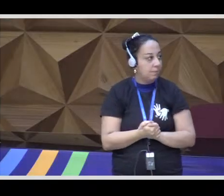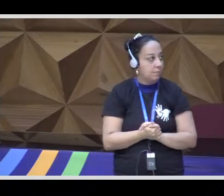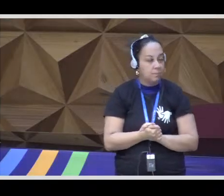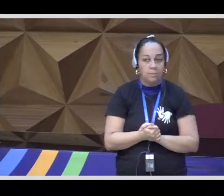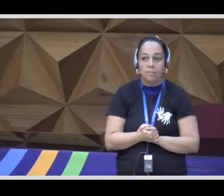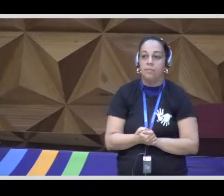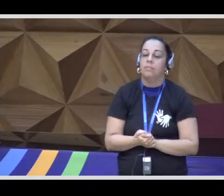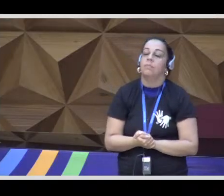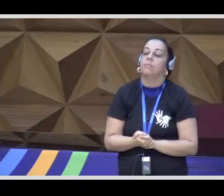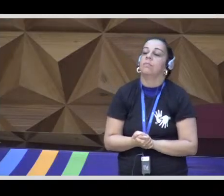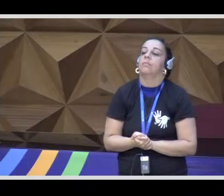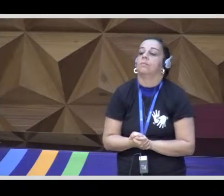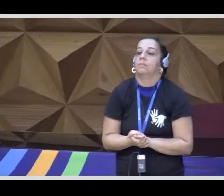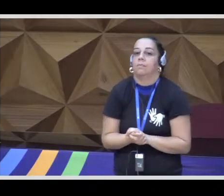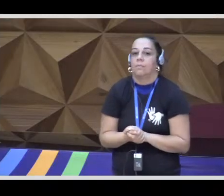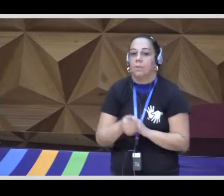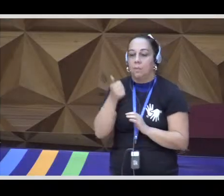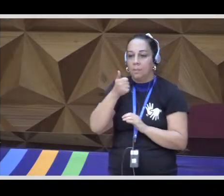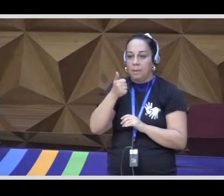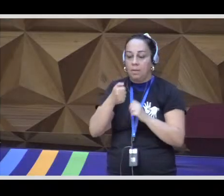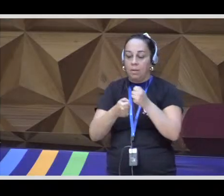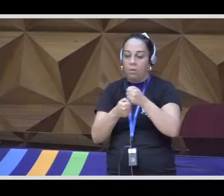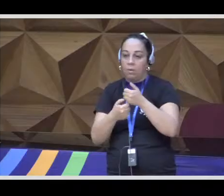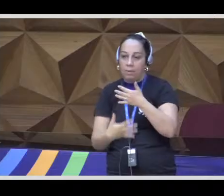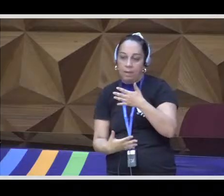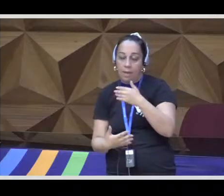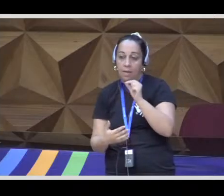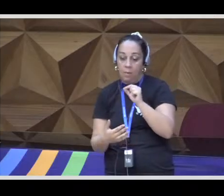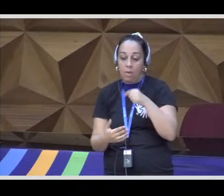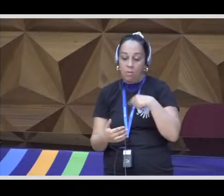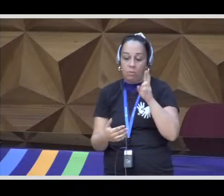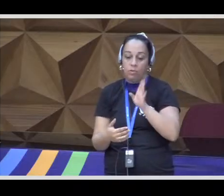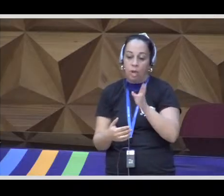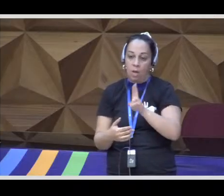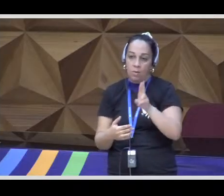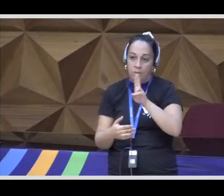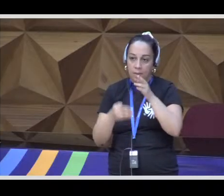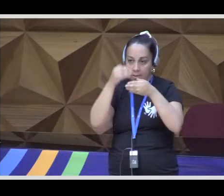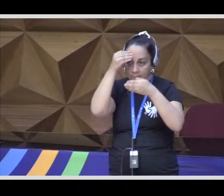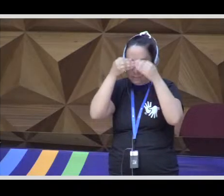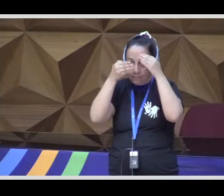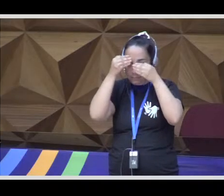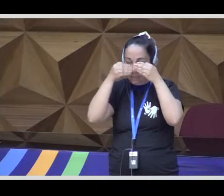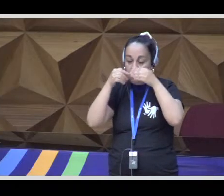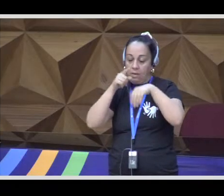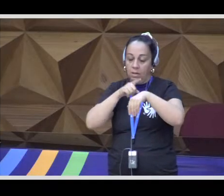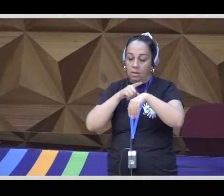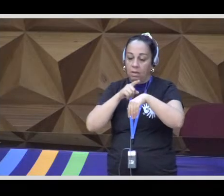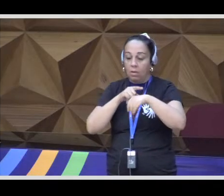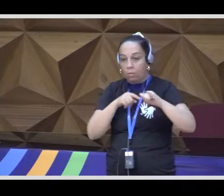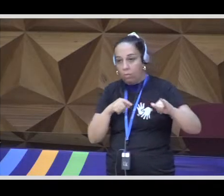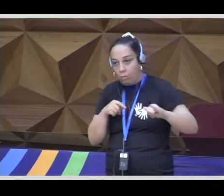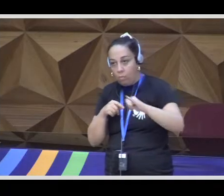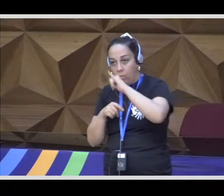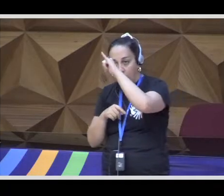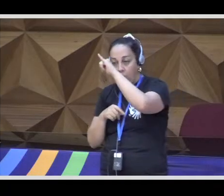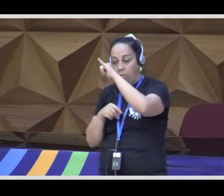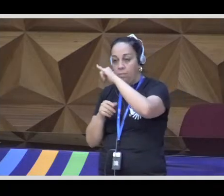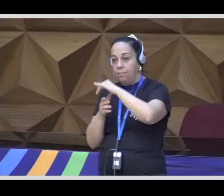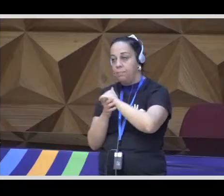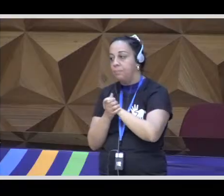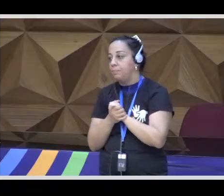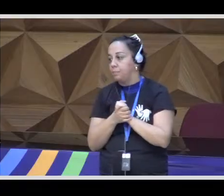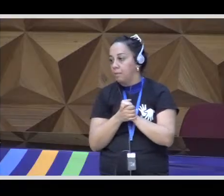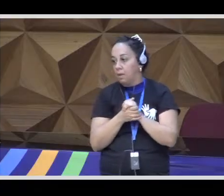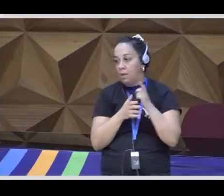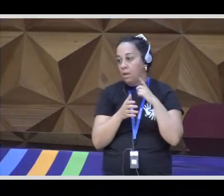First, a comment. So I do use the Apple Vision Pro on flights, Yep. and I think the flight attendants are well able to